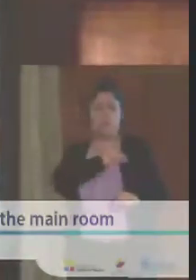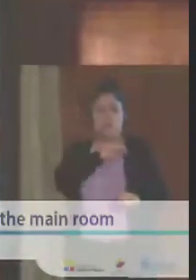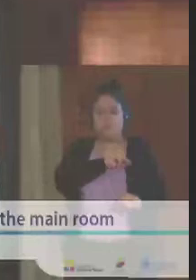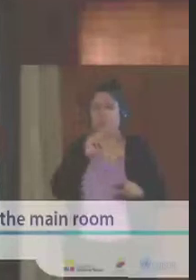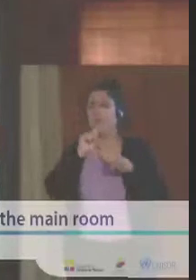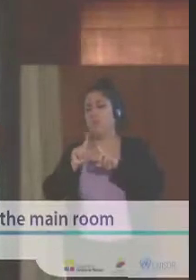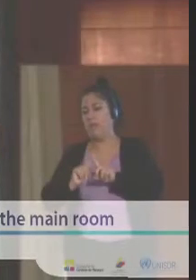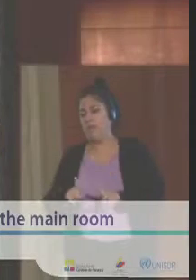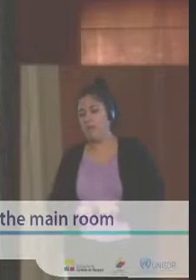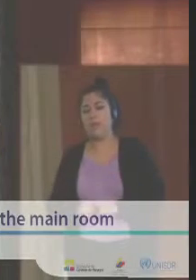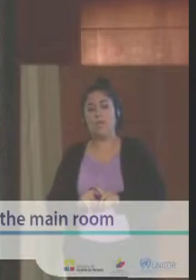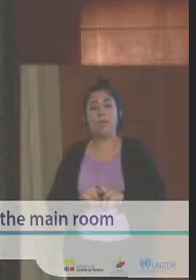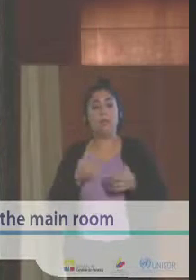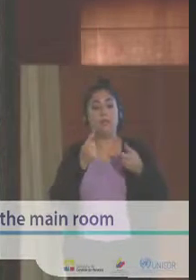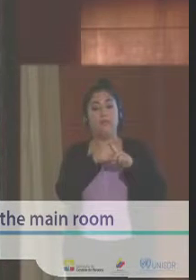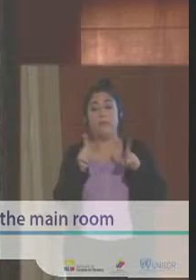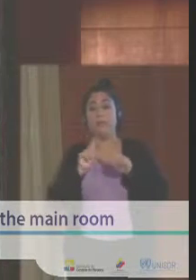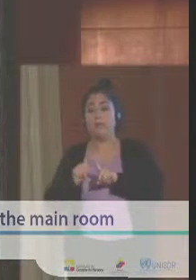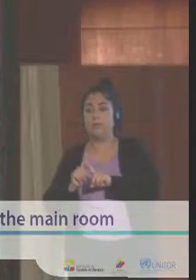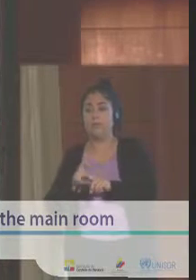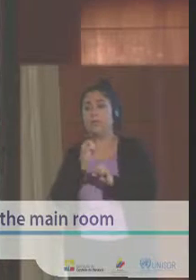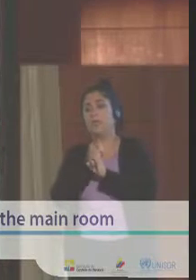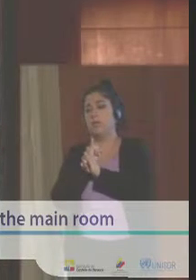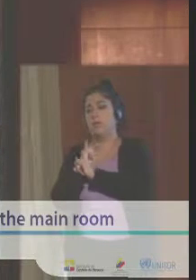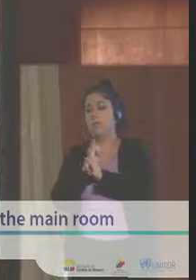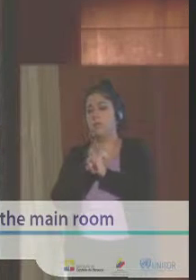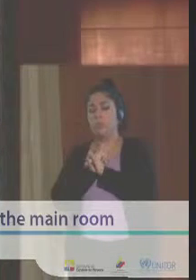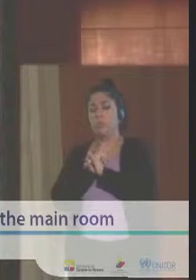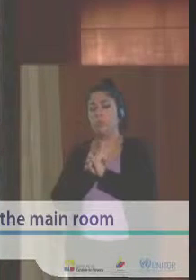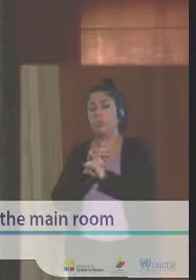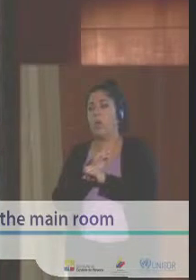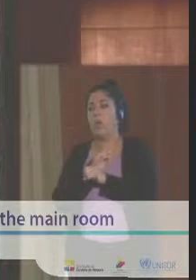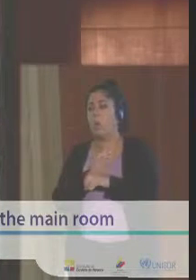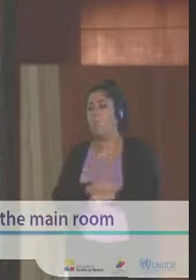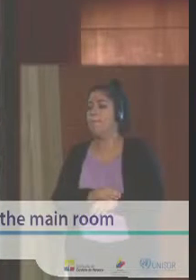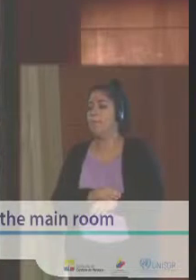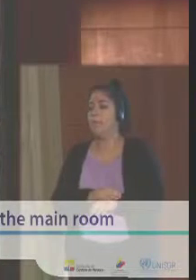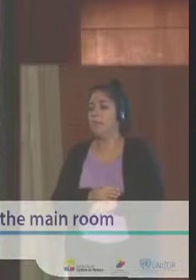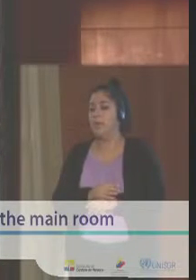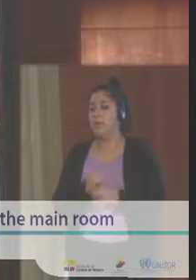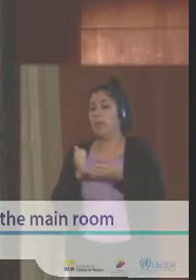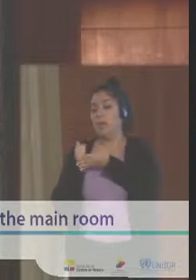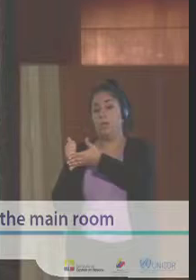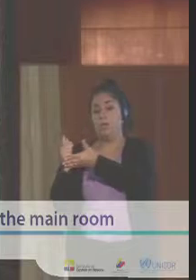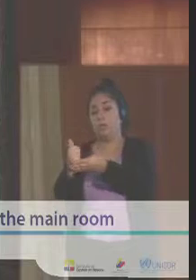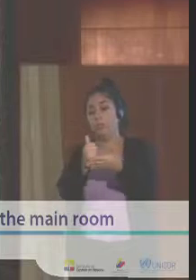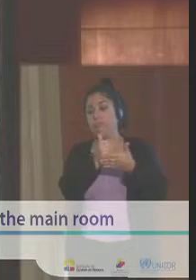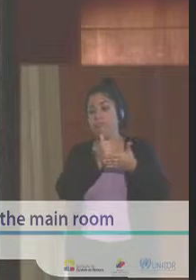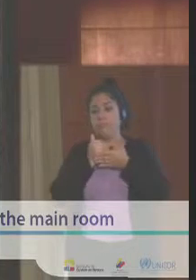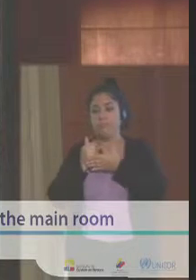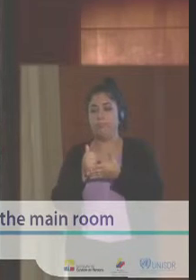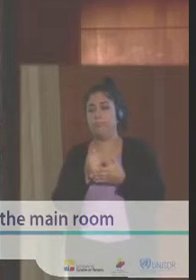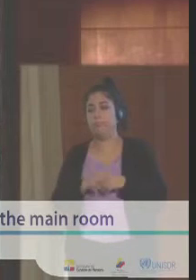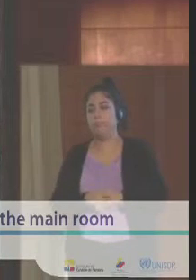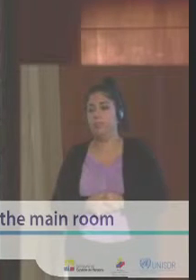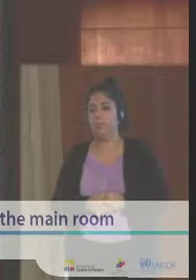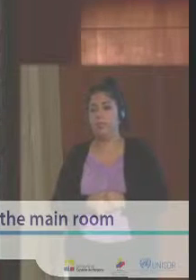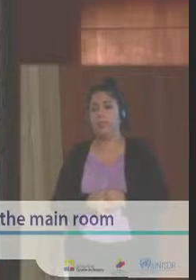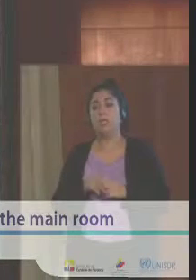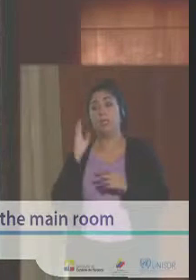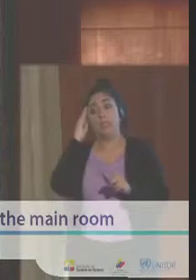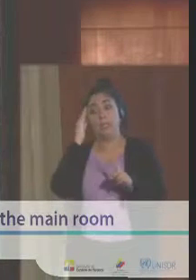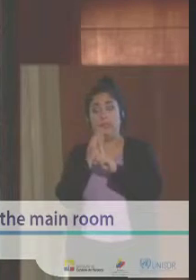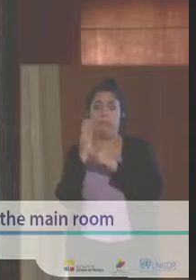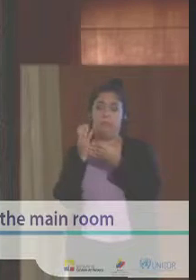regional governments and a series of institutions, as well as knowledge management that